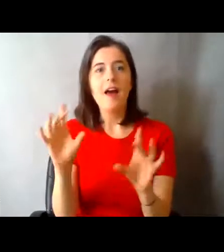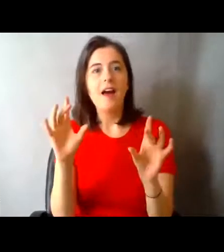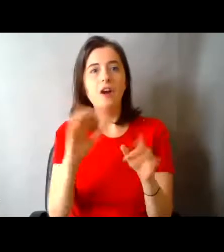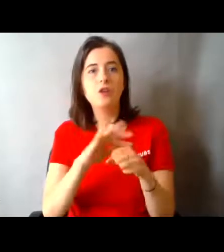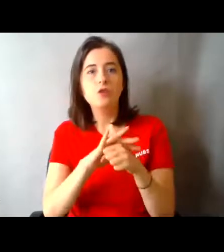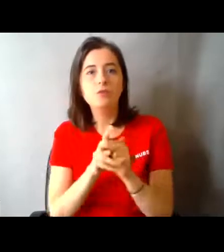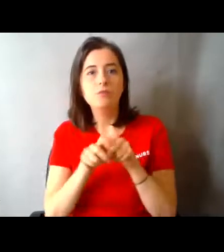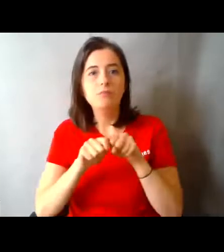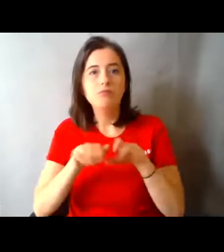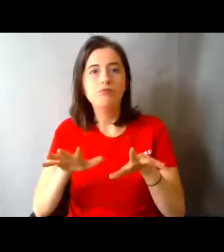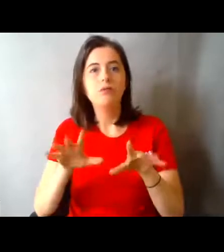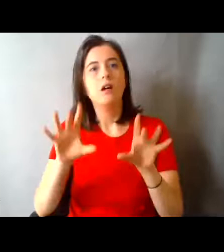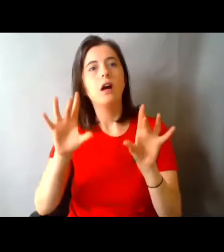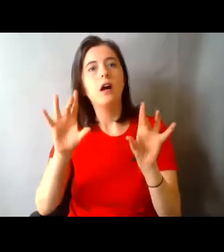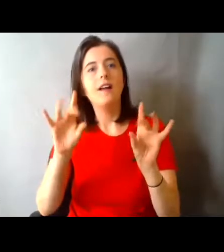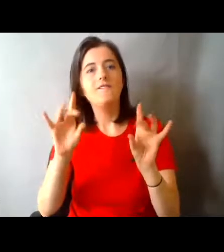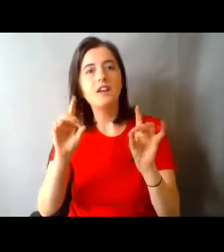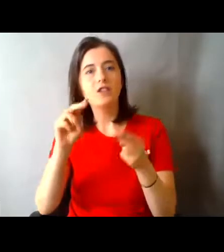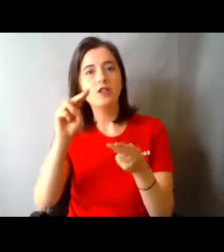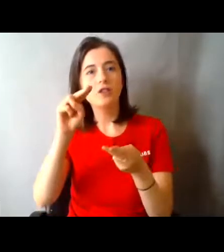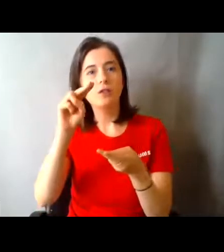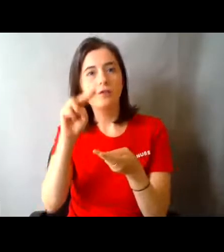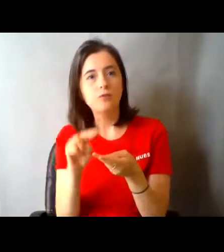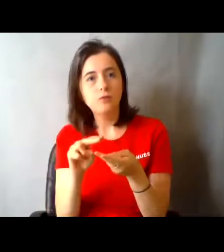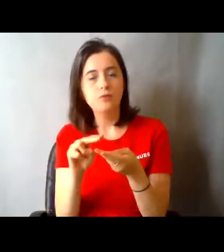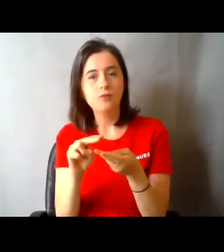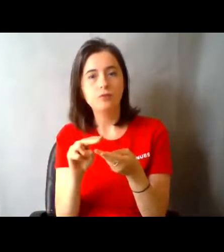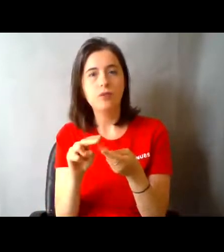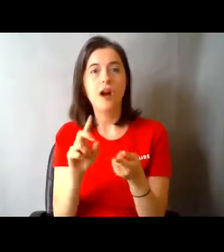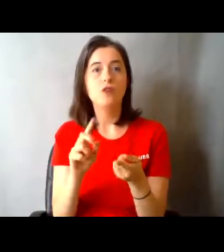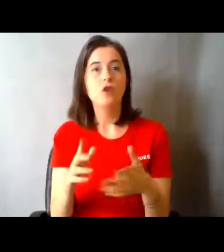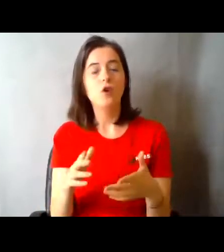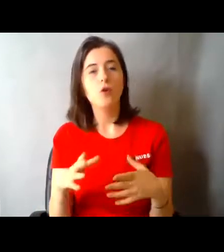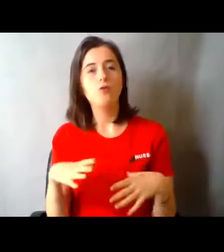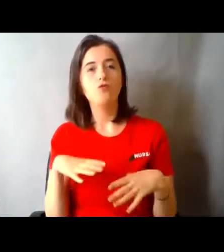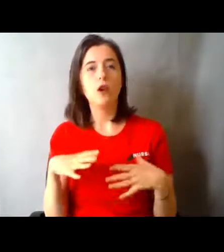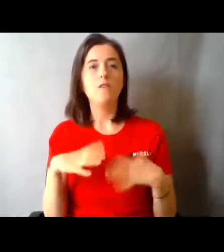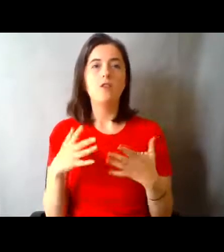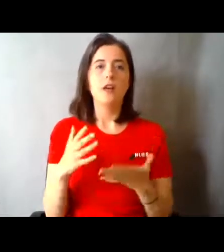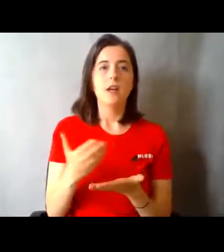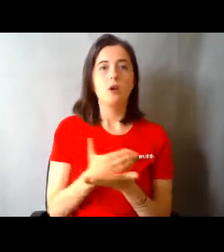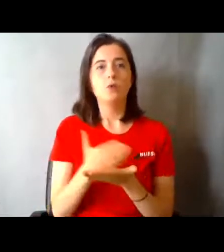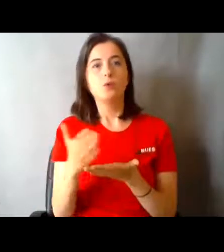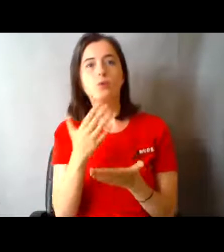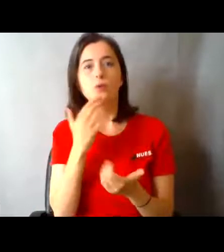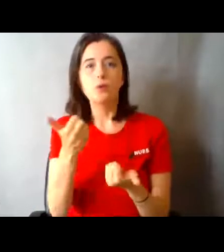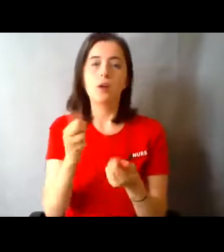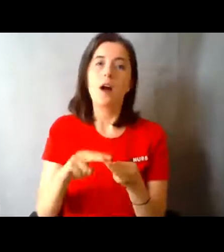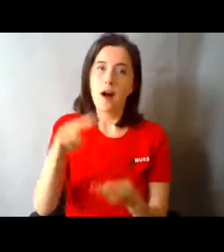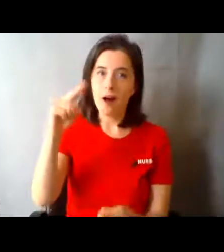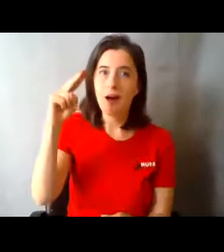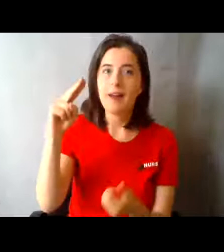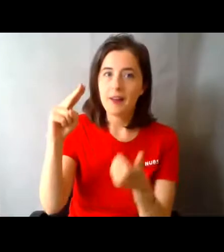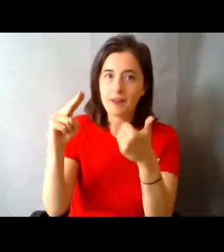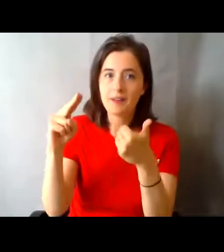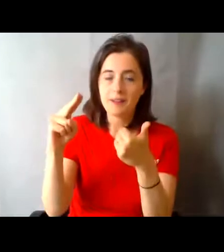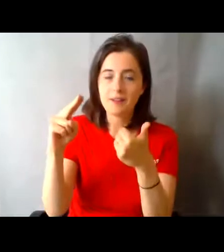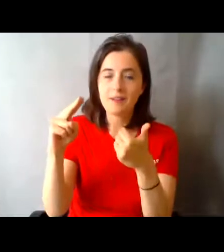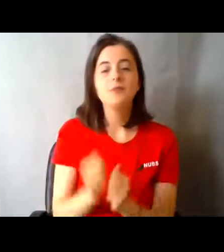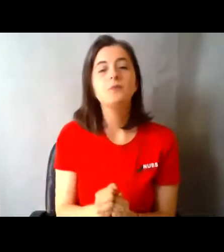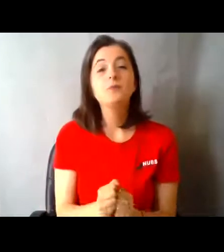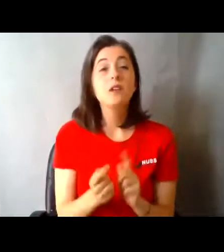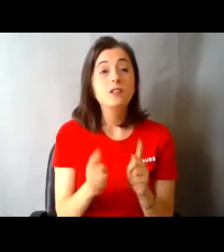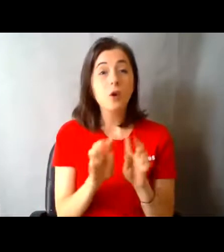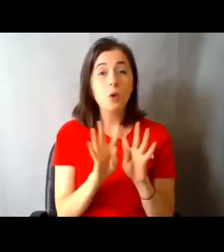recovery rates have been strong, thanks to the country's wonderful healthcare system. Now, we've got a fantastic panel for you